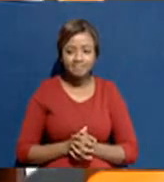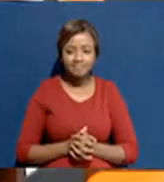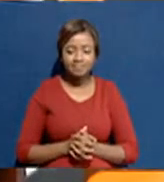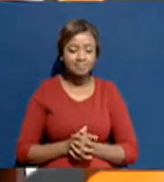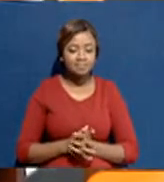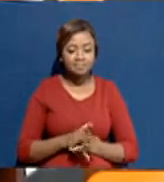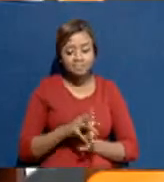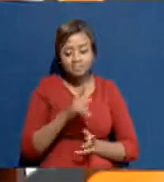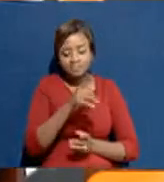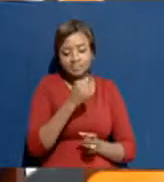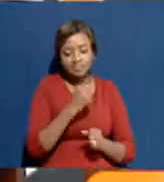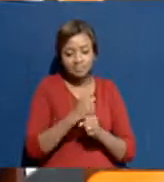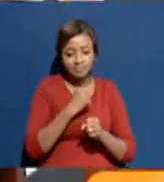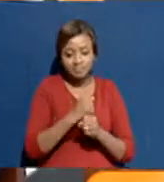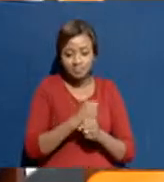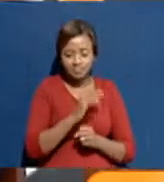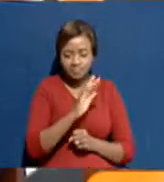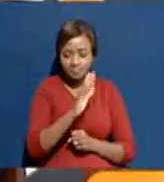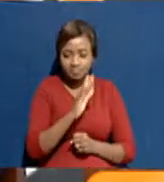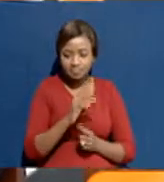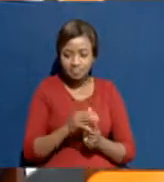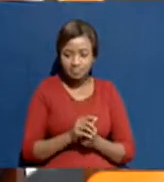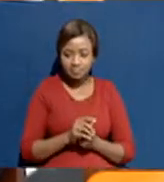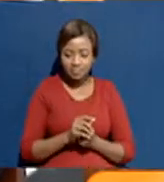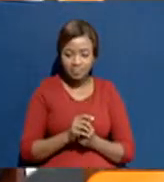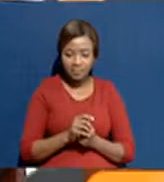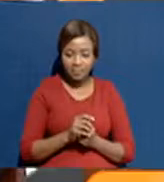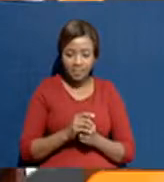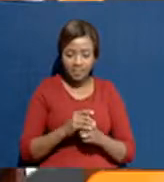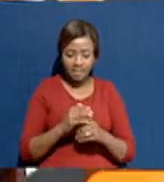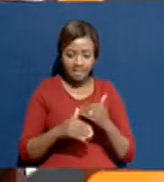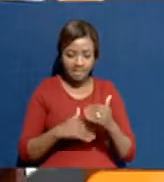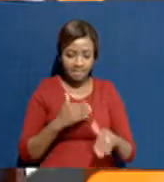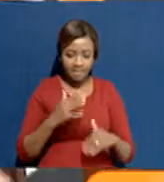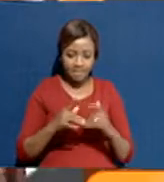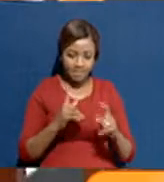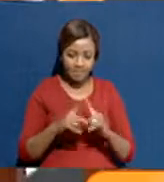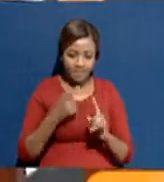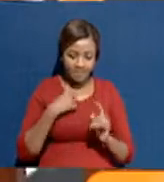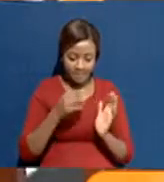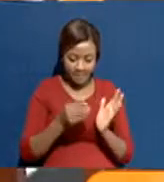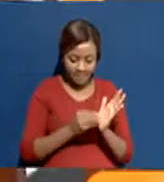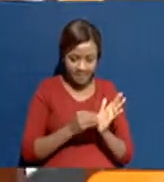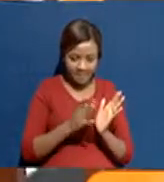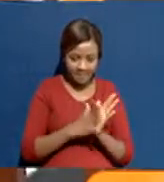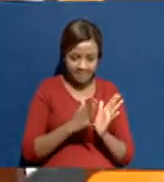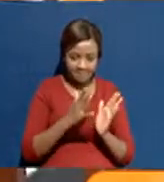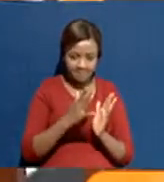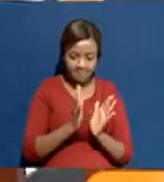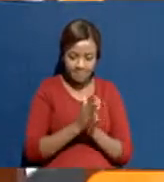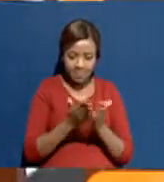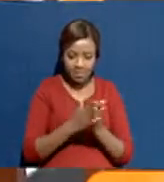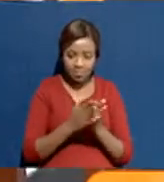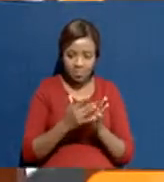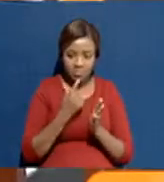to do. They got us out eventually. But I recall in the book when I met